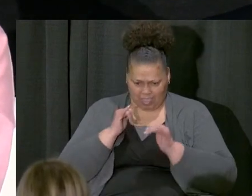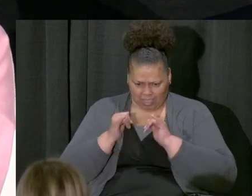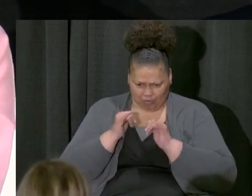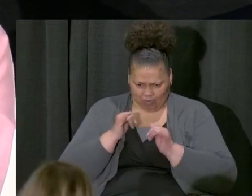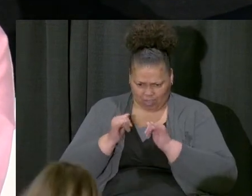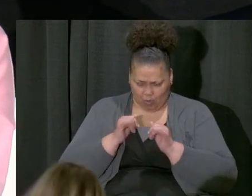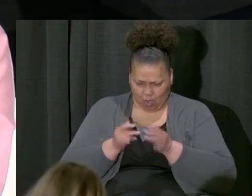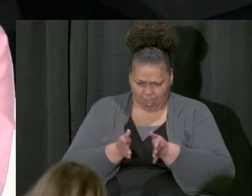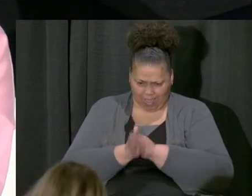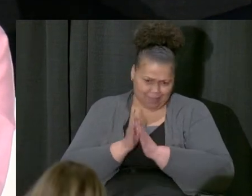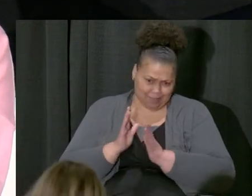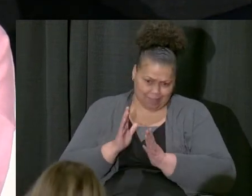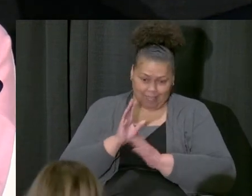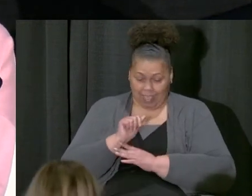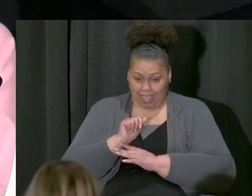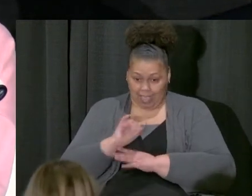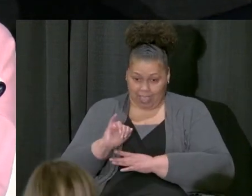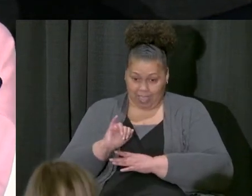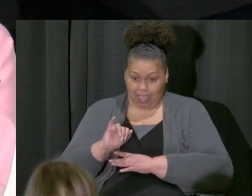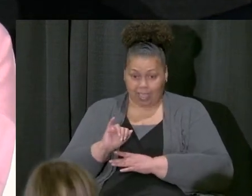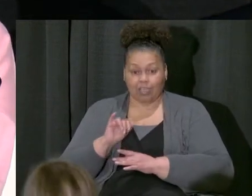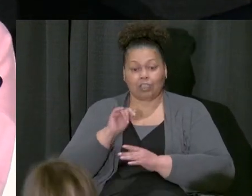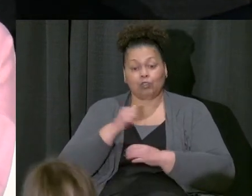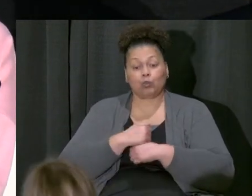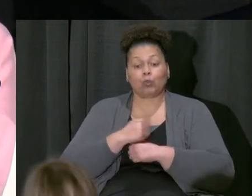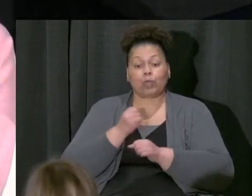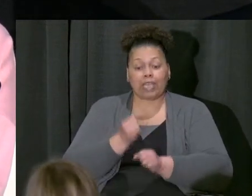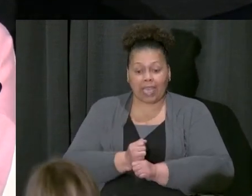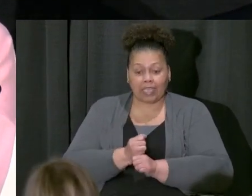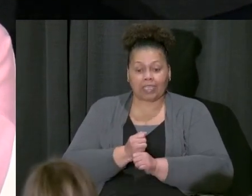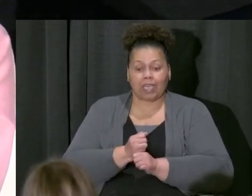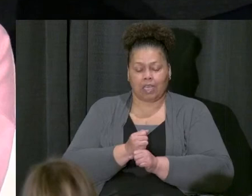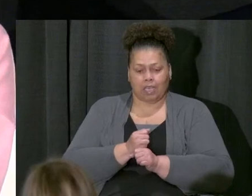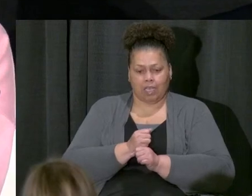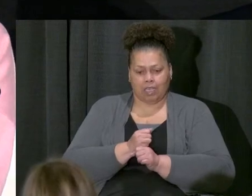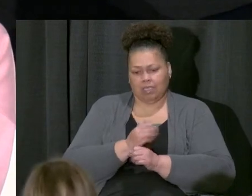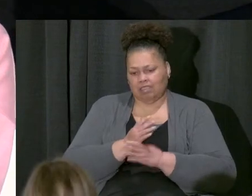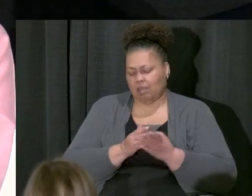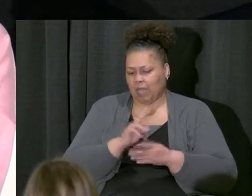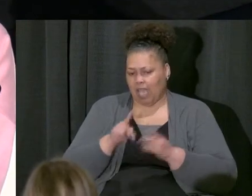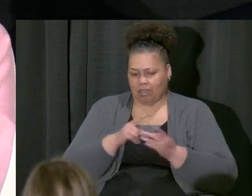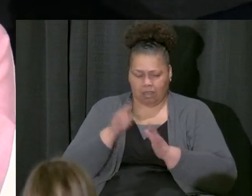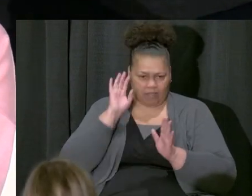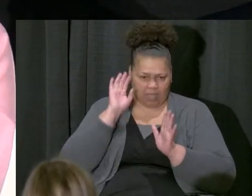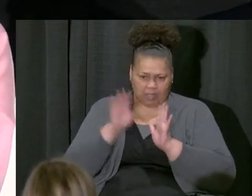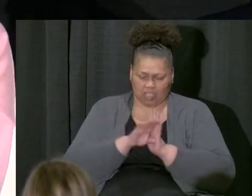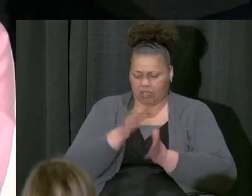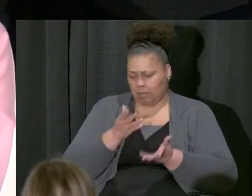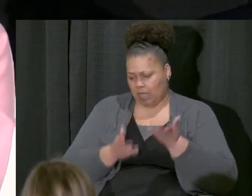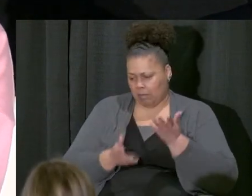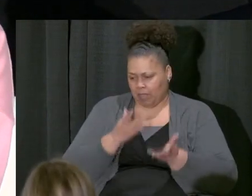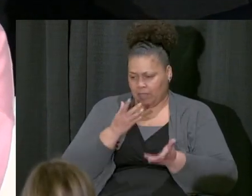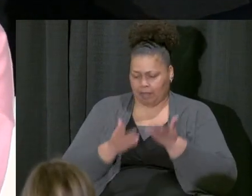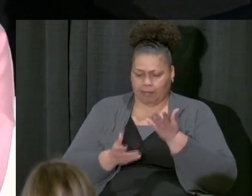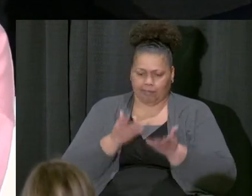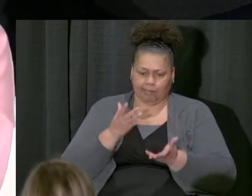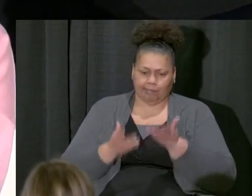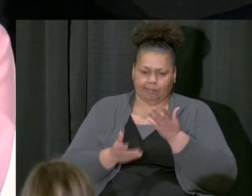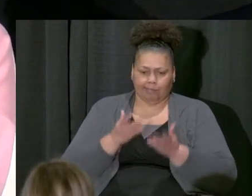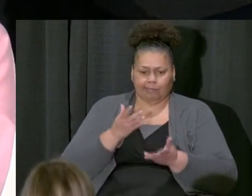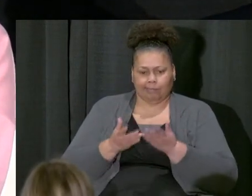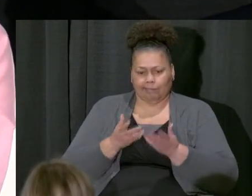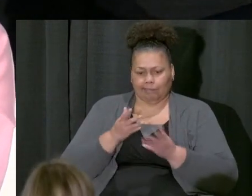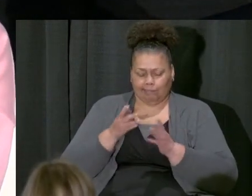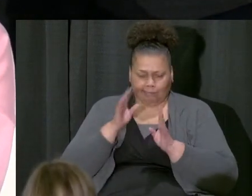I asked the AI to create some kind of image, like maybe please create